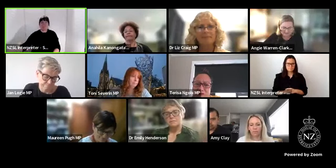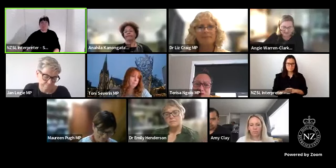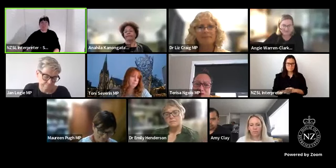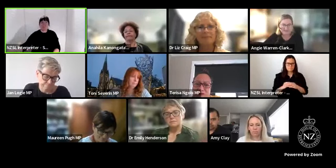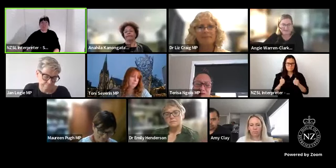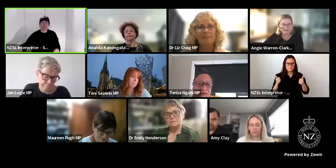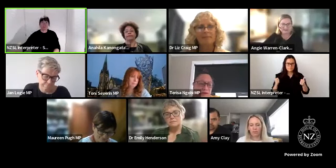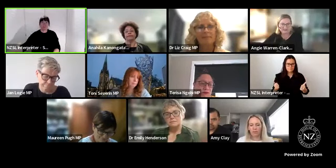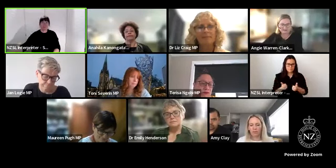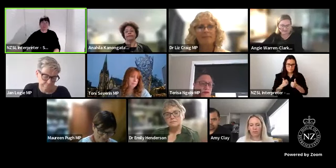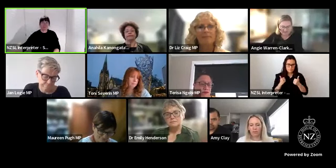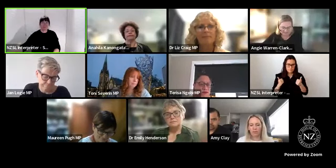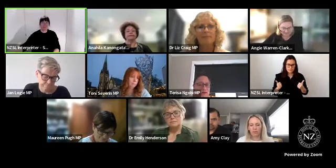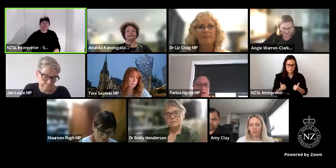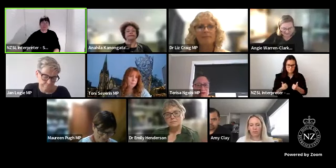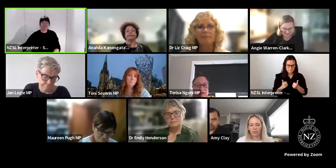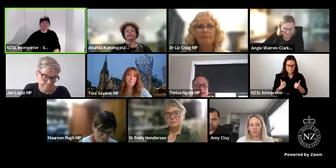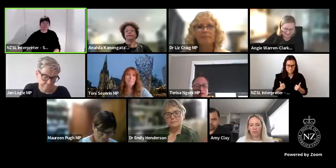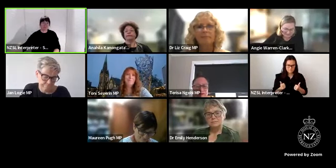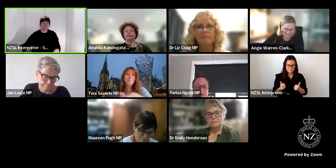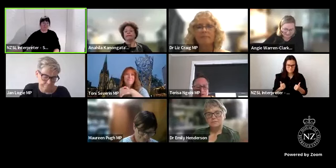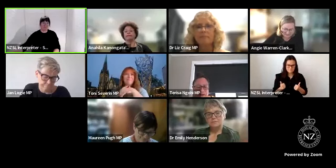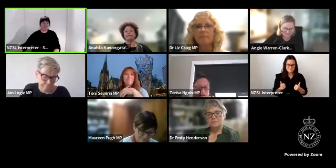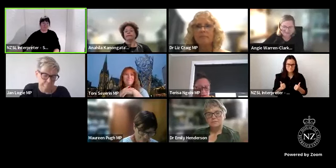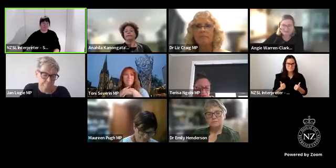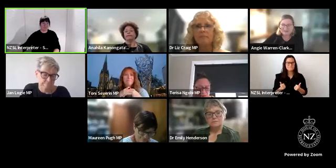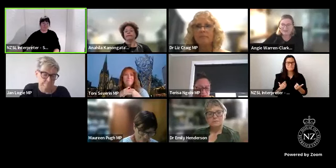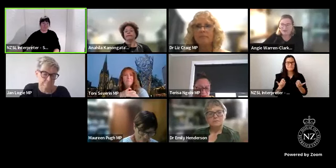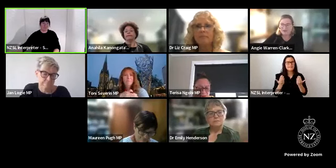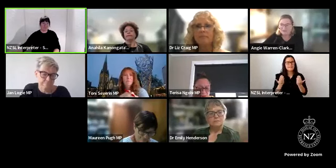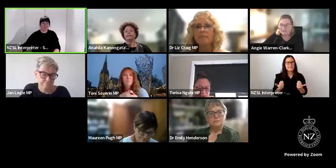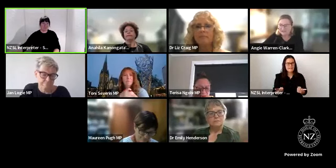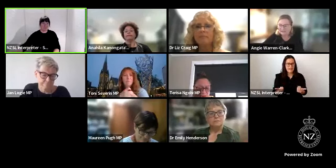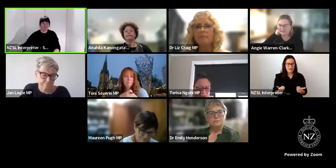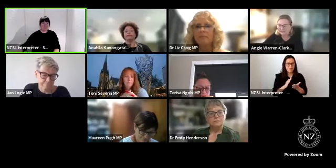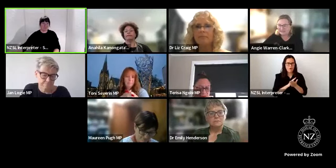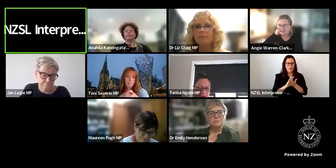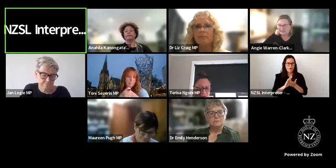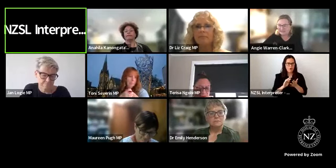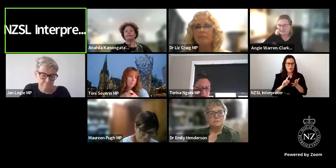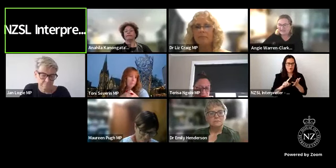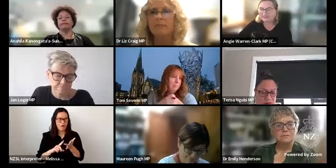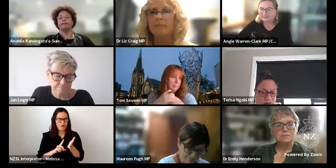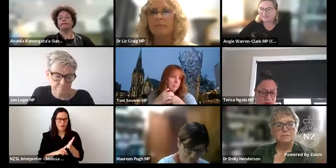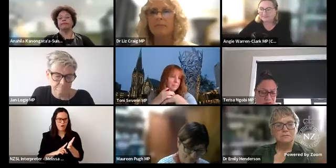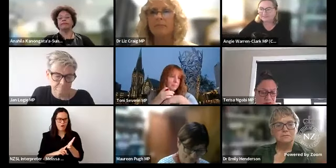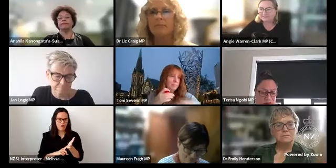We now have there's my cat. We now have the submitter, Holly Mead.